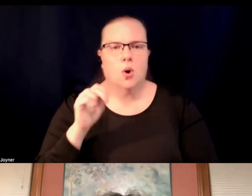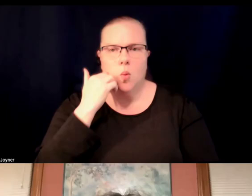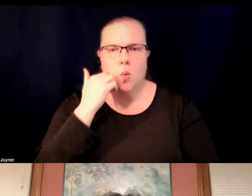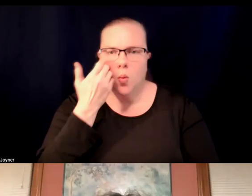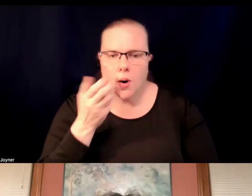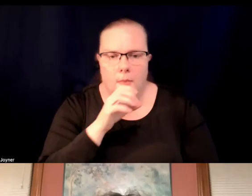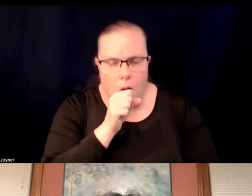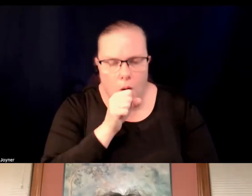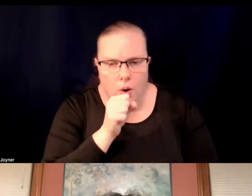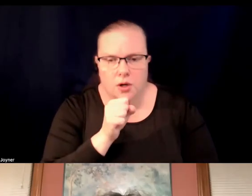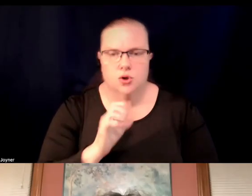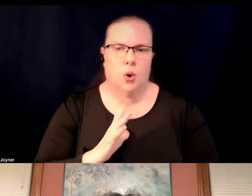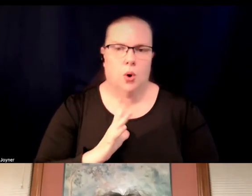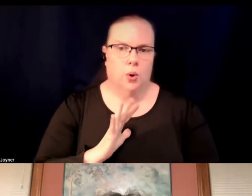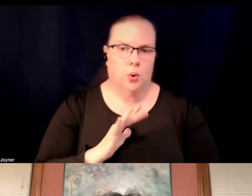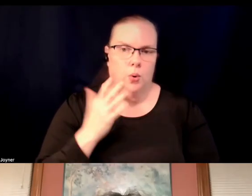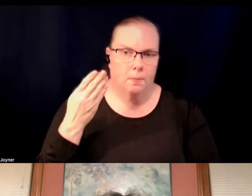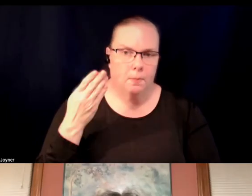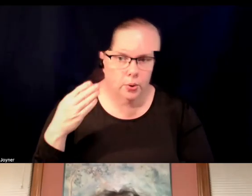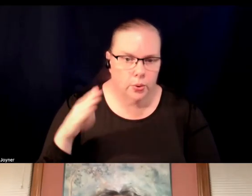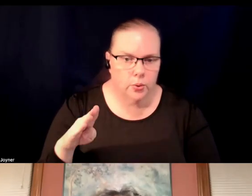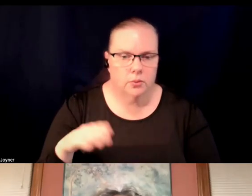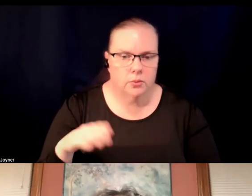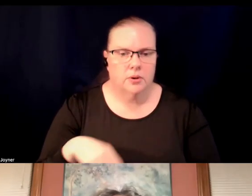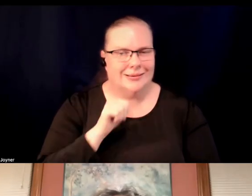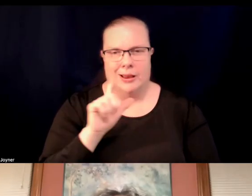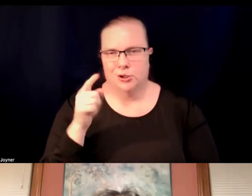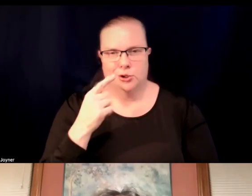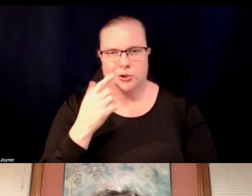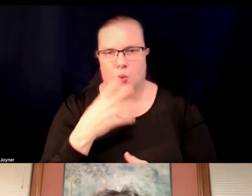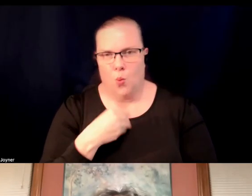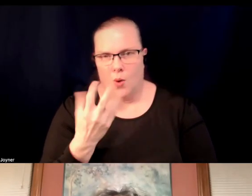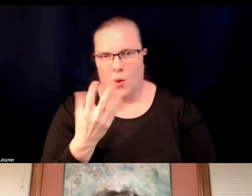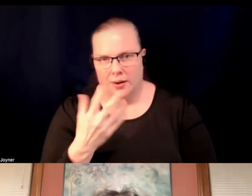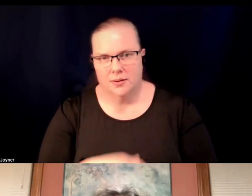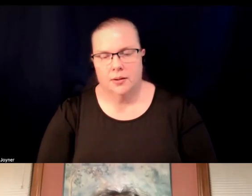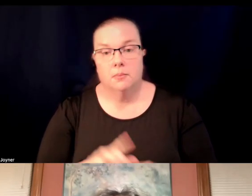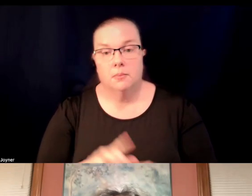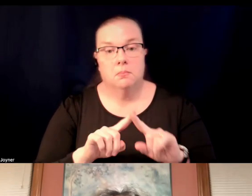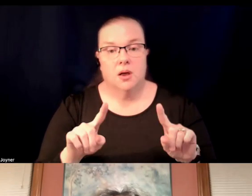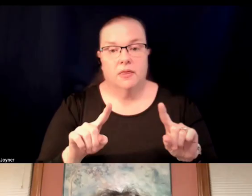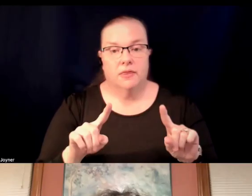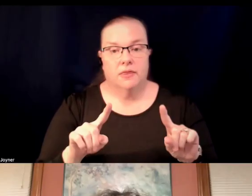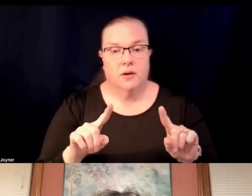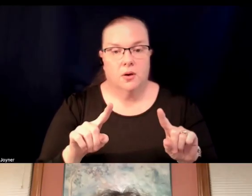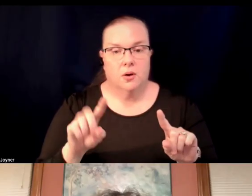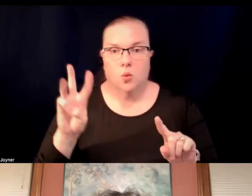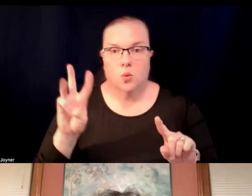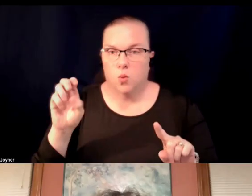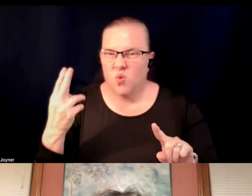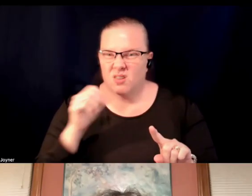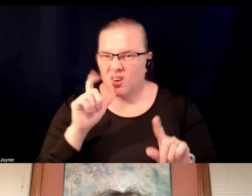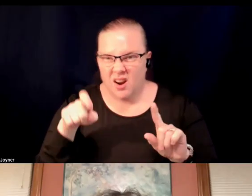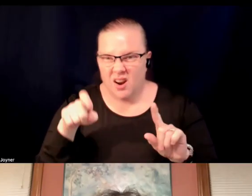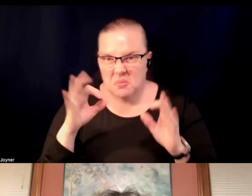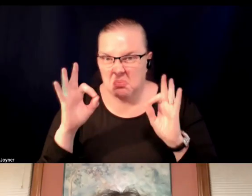blue. So that way I'm not just working on white when I'm doing a pastel work. But the wash doesn't have to be perfect, and it's